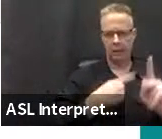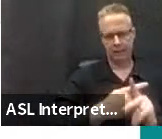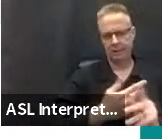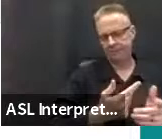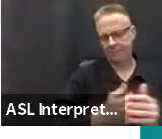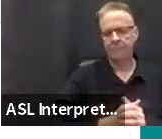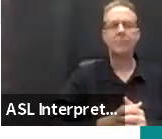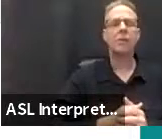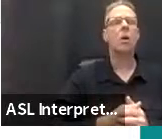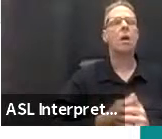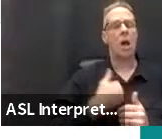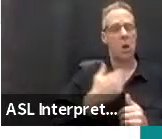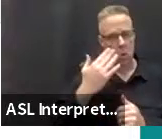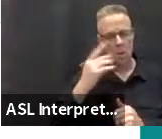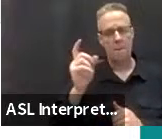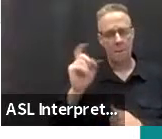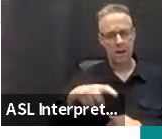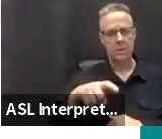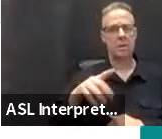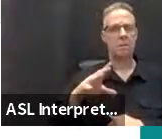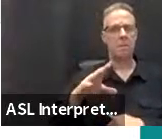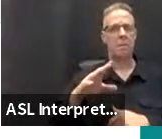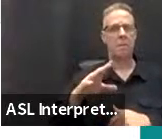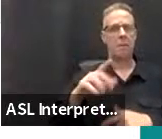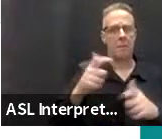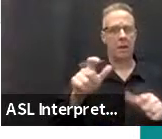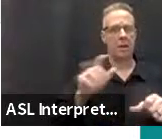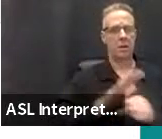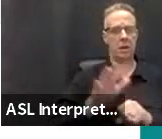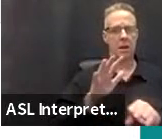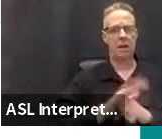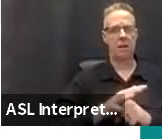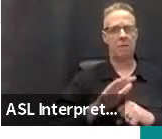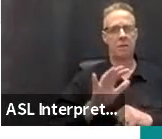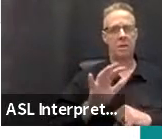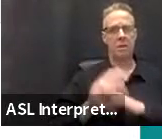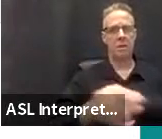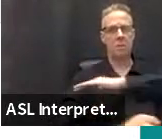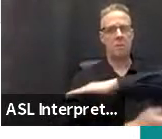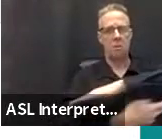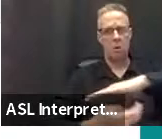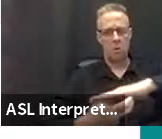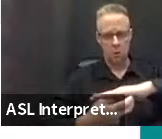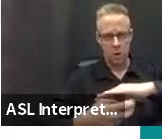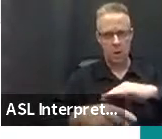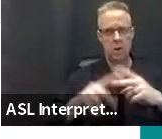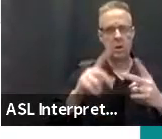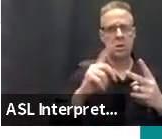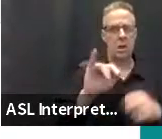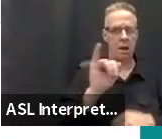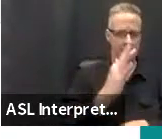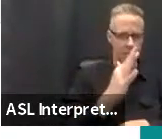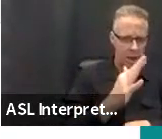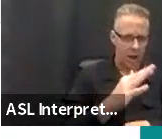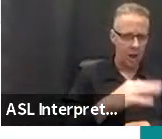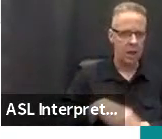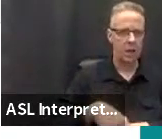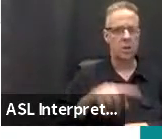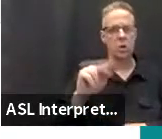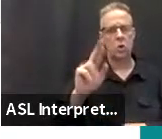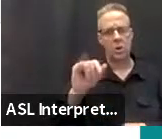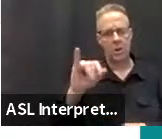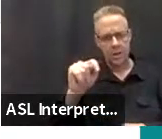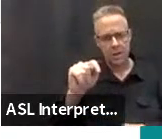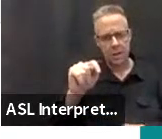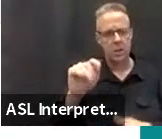is that it has to be high enough that the bridge, I-5, the transit alignment, the shared